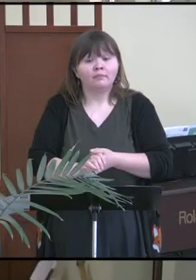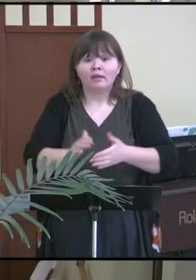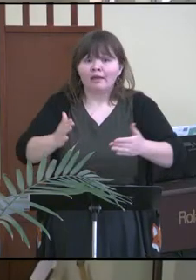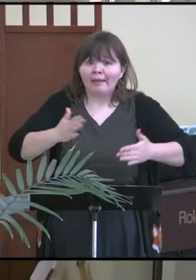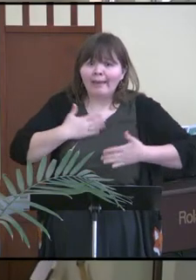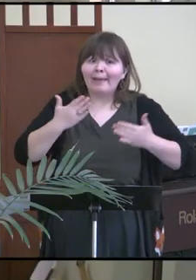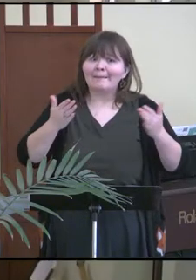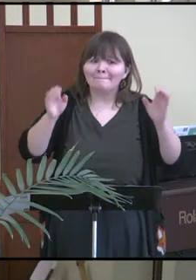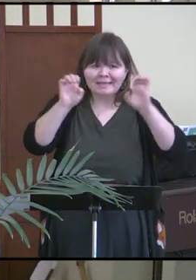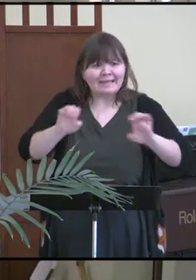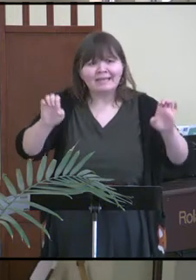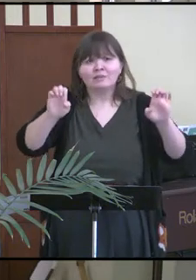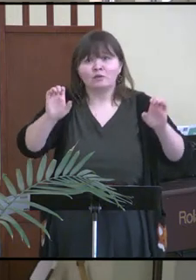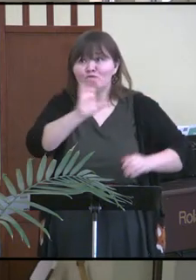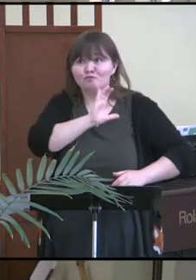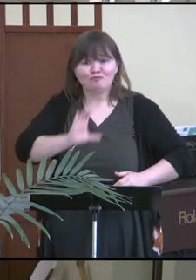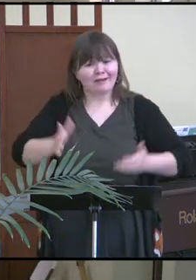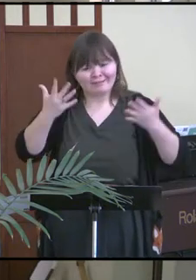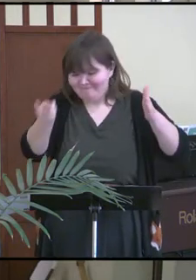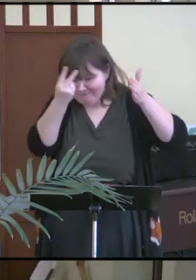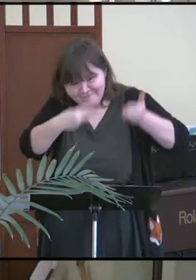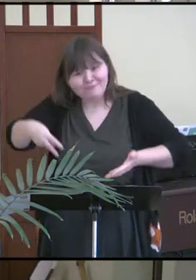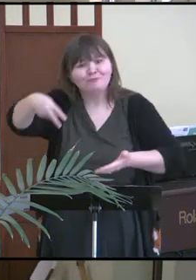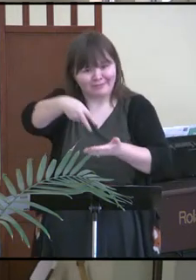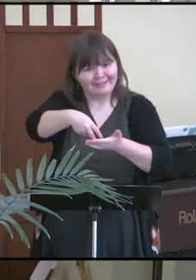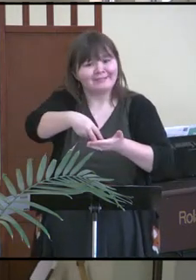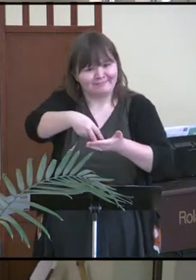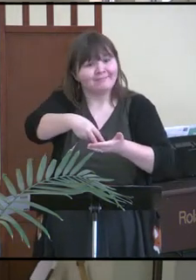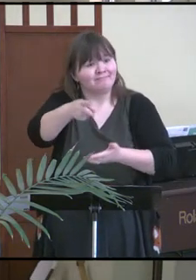Happy Easter, Christ is risen.